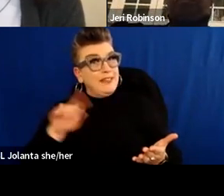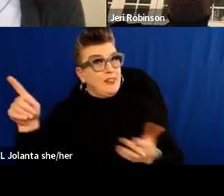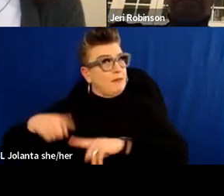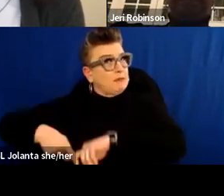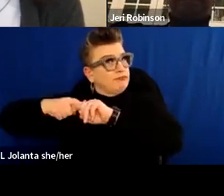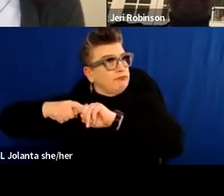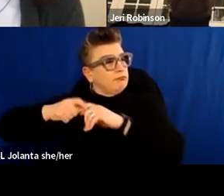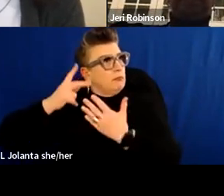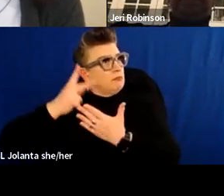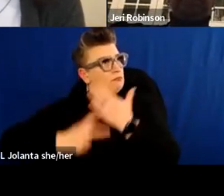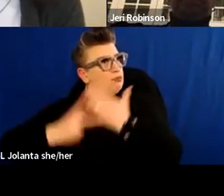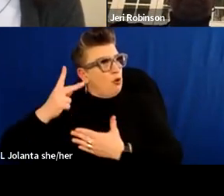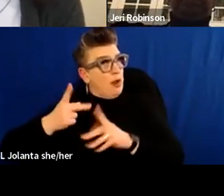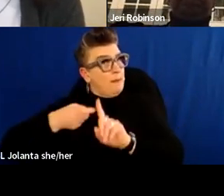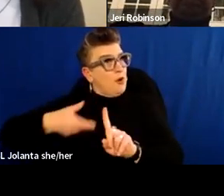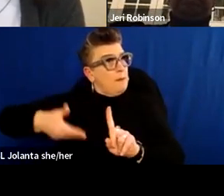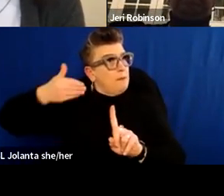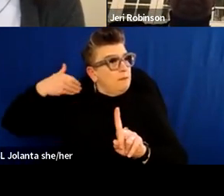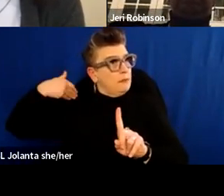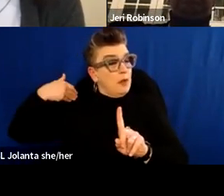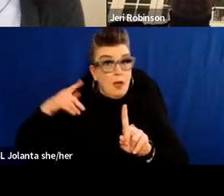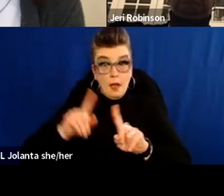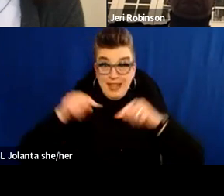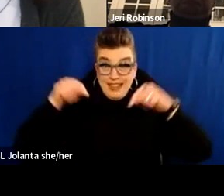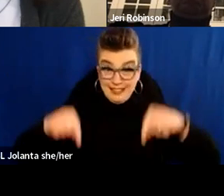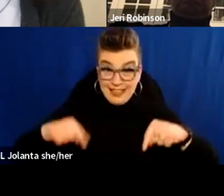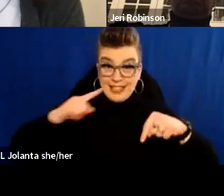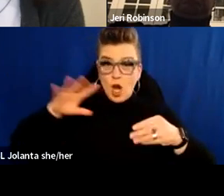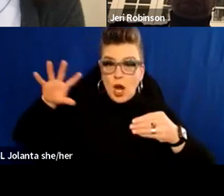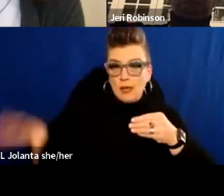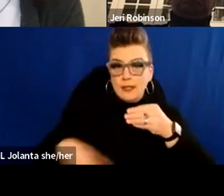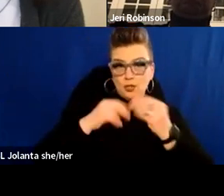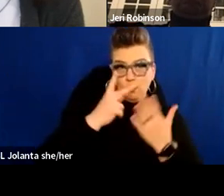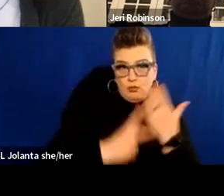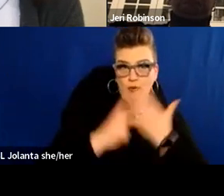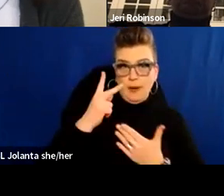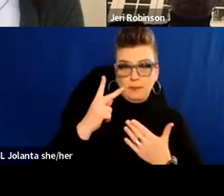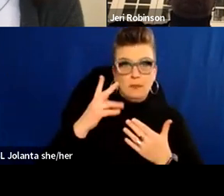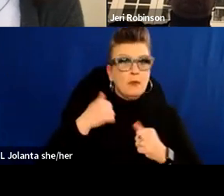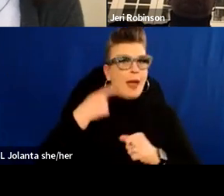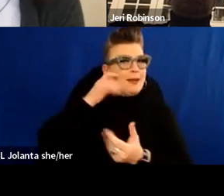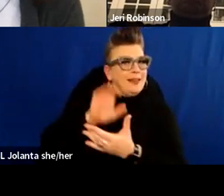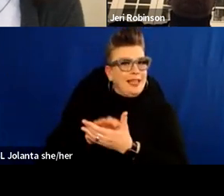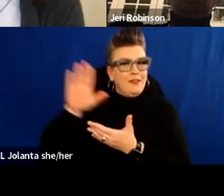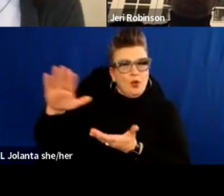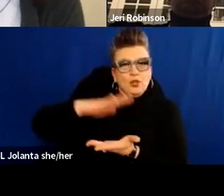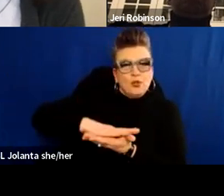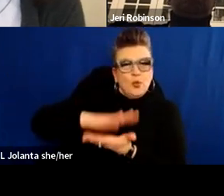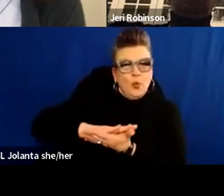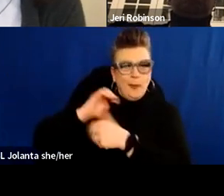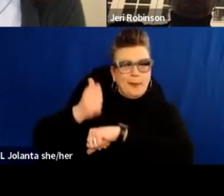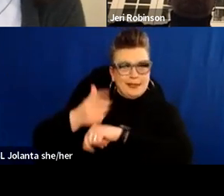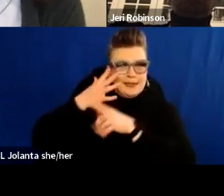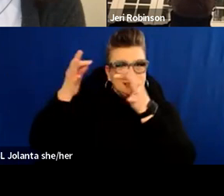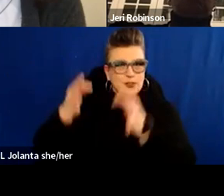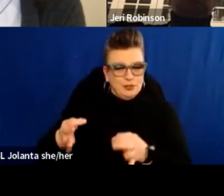programs that they previously did but these are additional programs i think that those are school-based decisions that they would make with their school